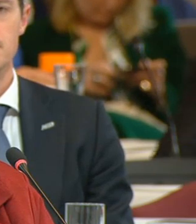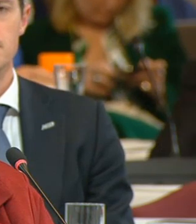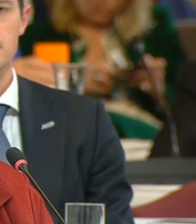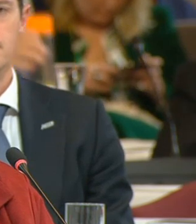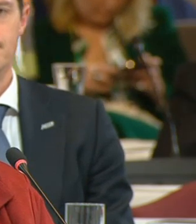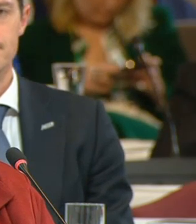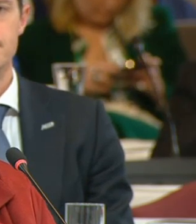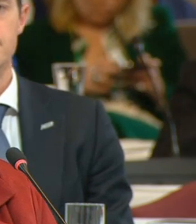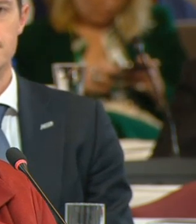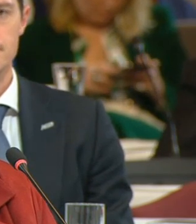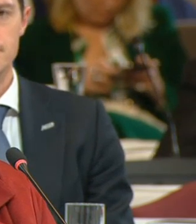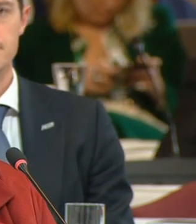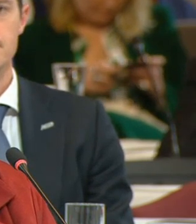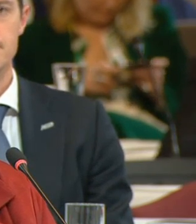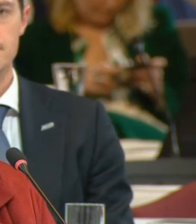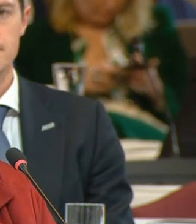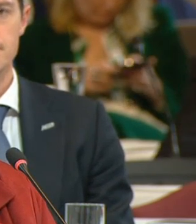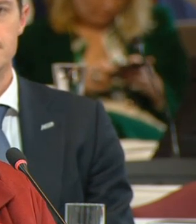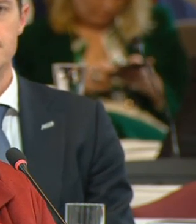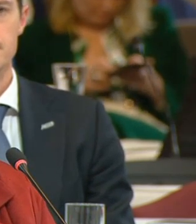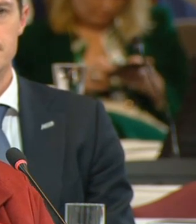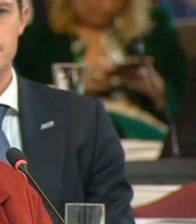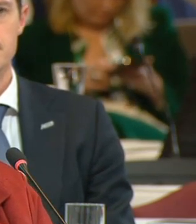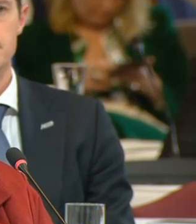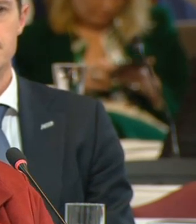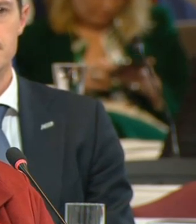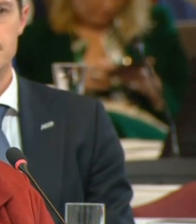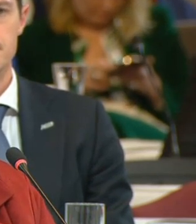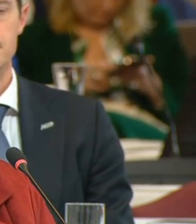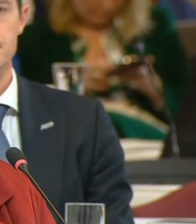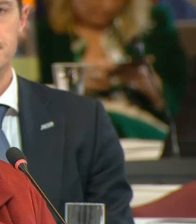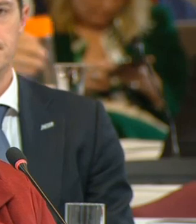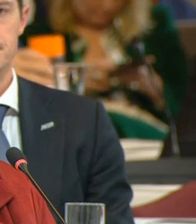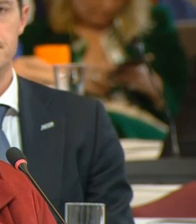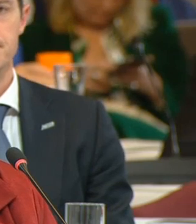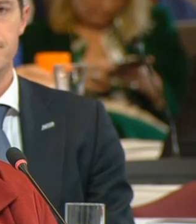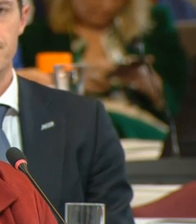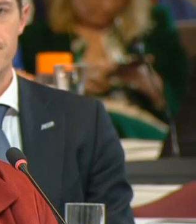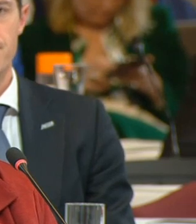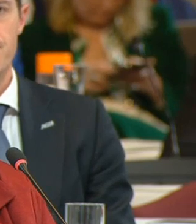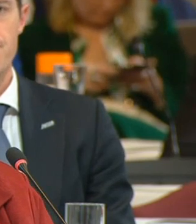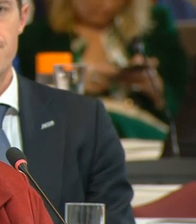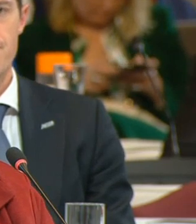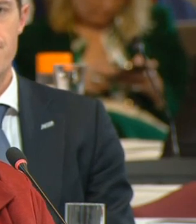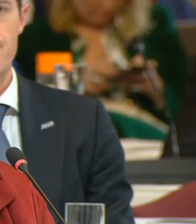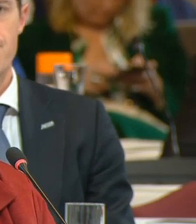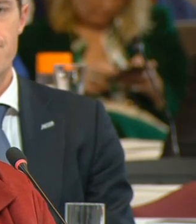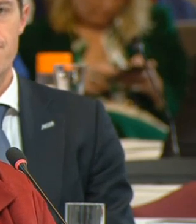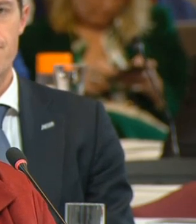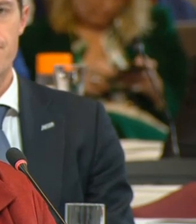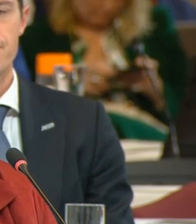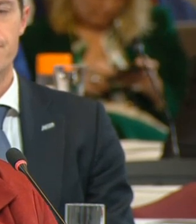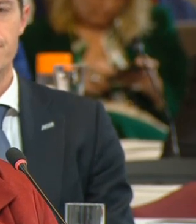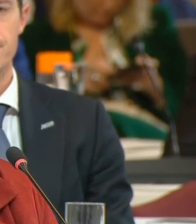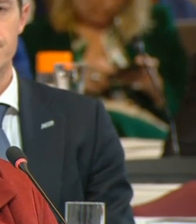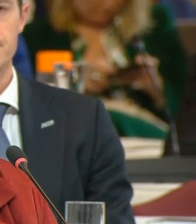racist CDP with a commitment to real jobs and real wages and with workplace conditions and superannuation